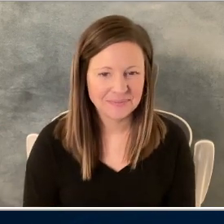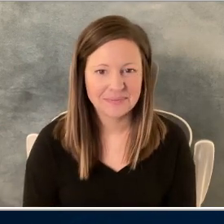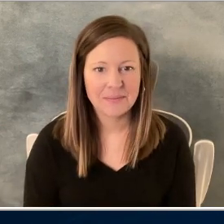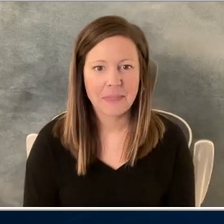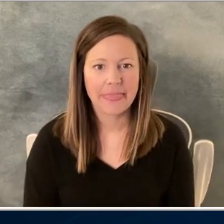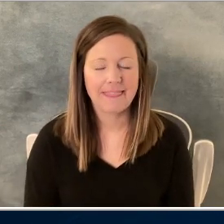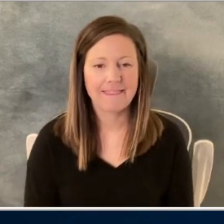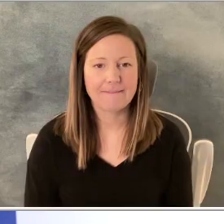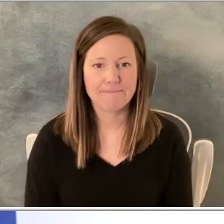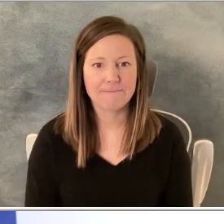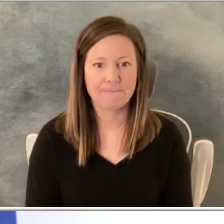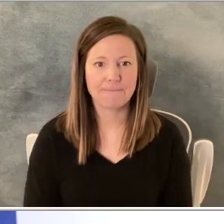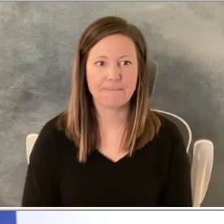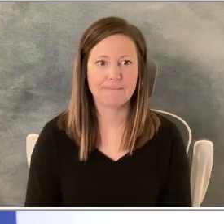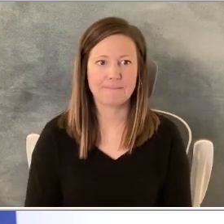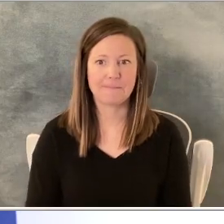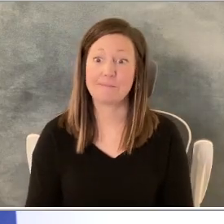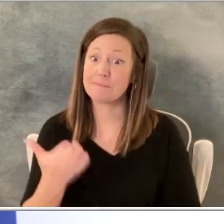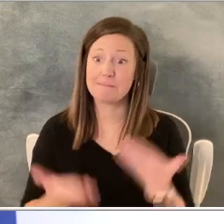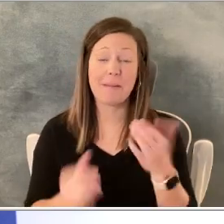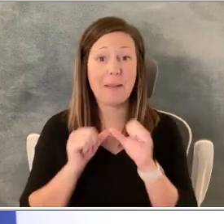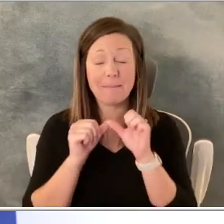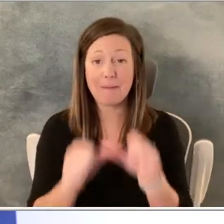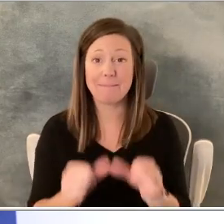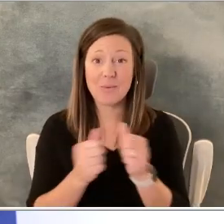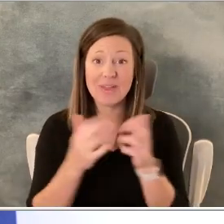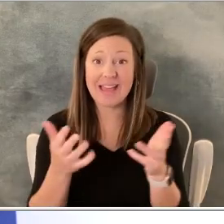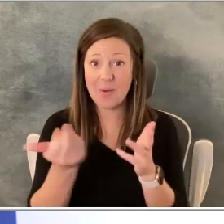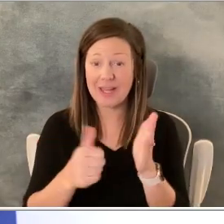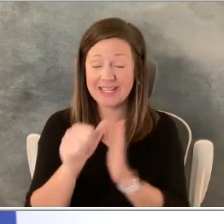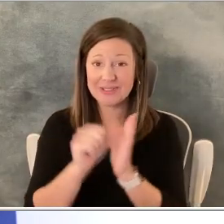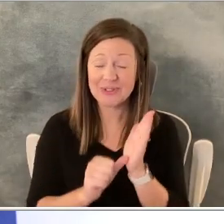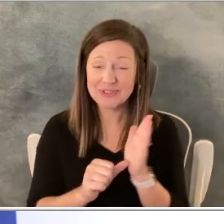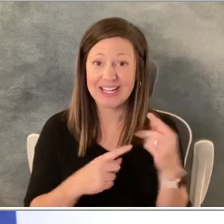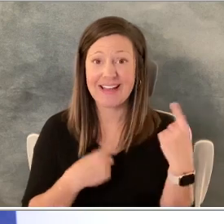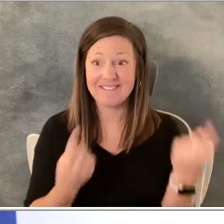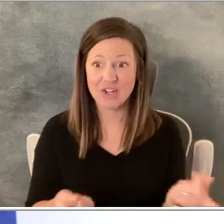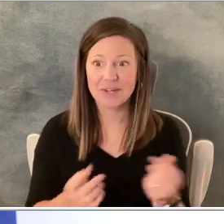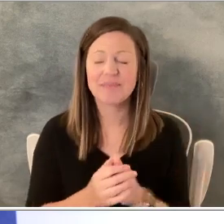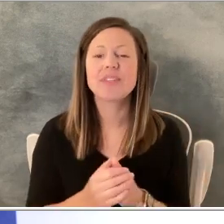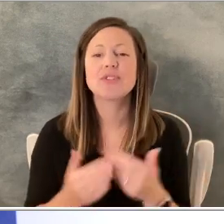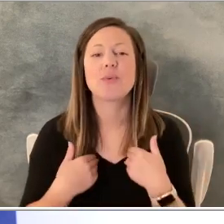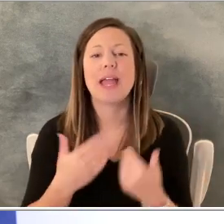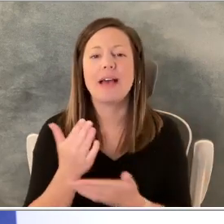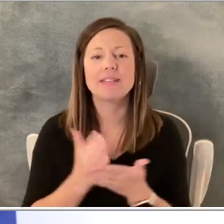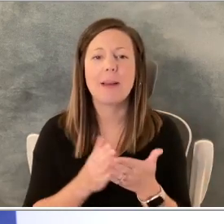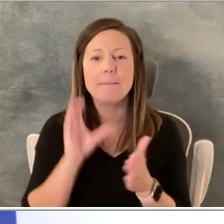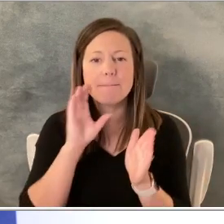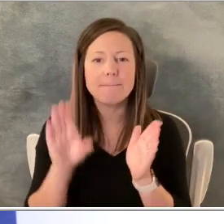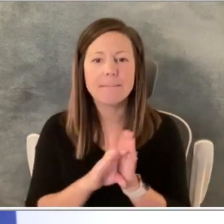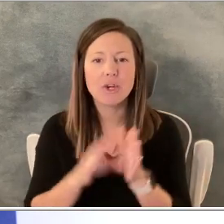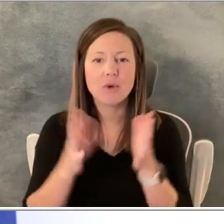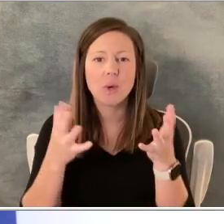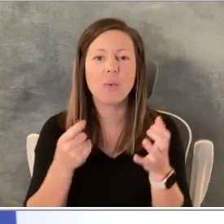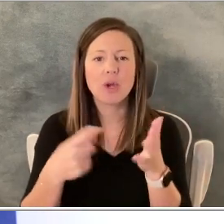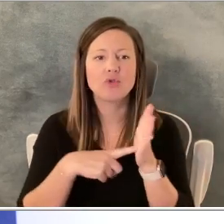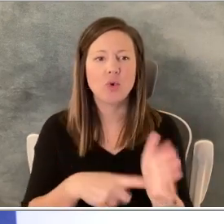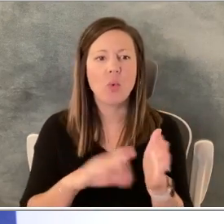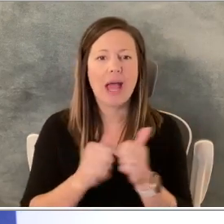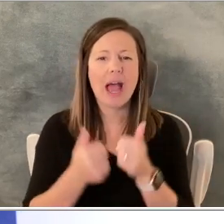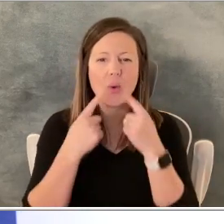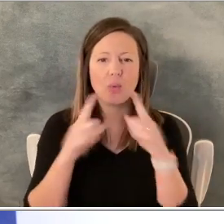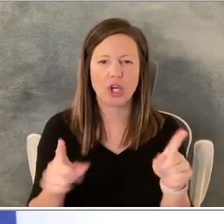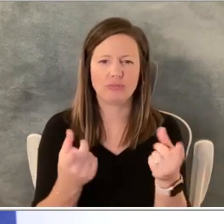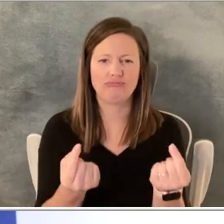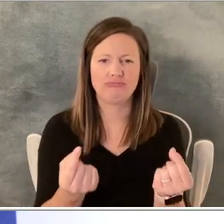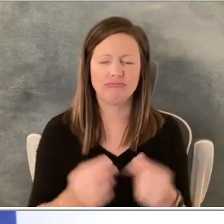out, not have any surgery ever. We like that. Okay, so we have some animation, and I want you to show us how HIFU works. Kind of walk us through what we're seeing. Yeah,